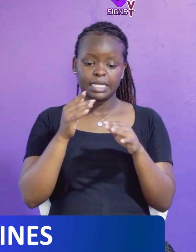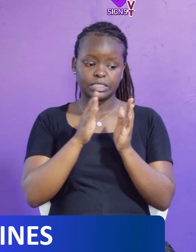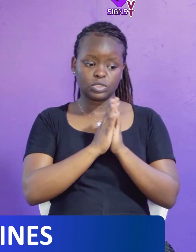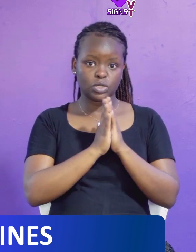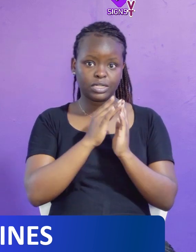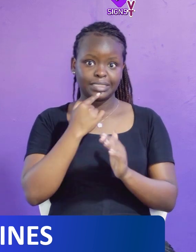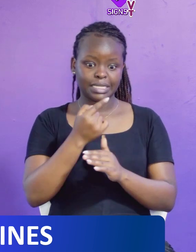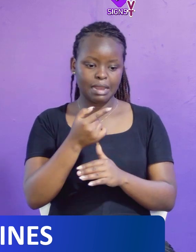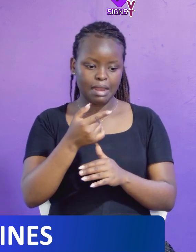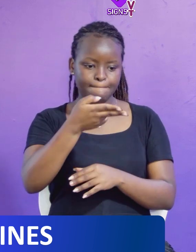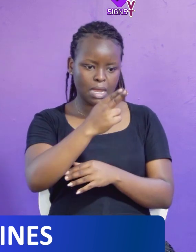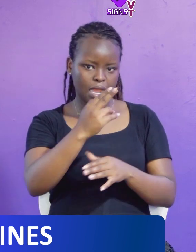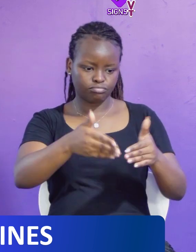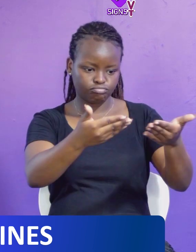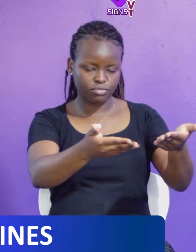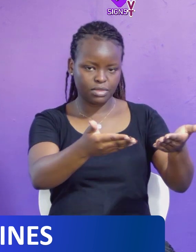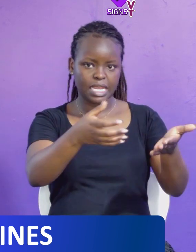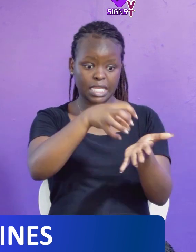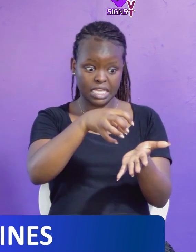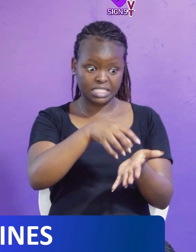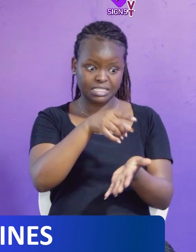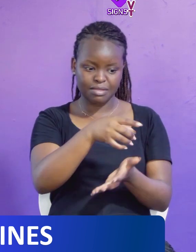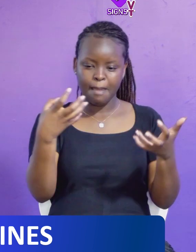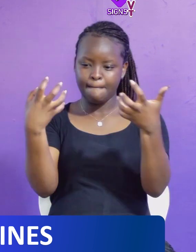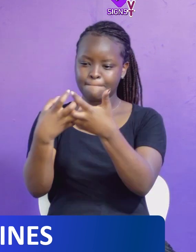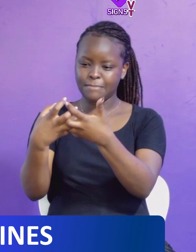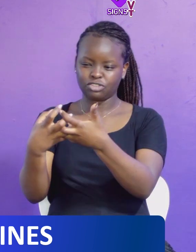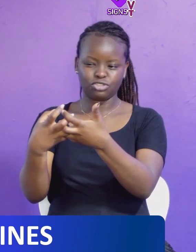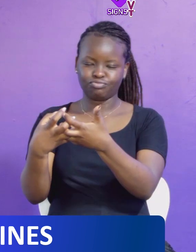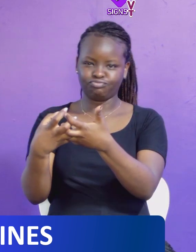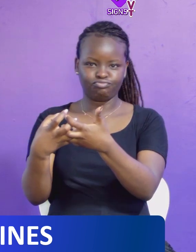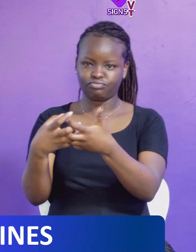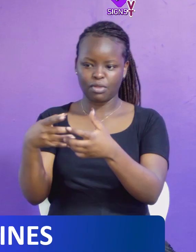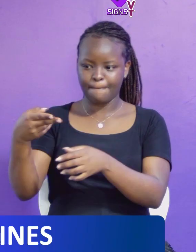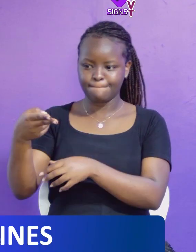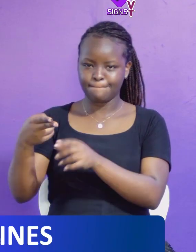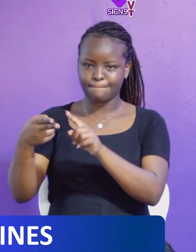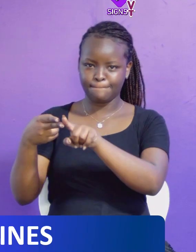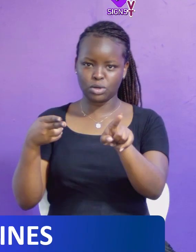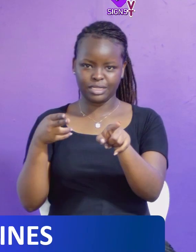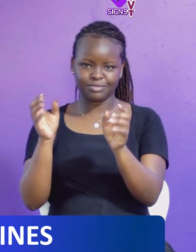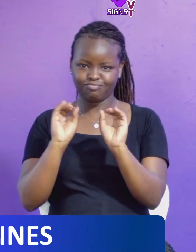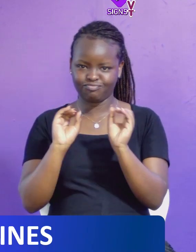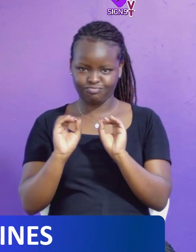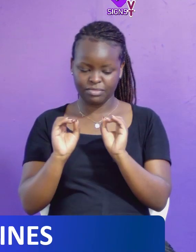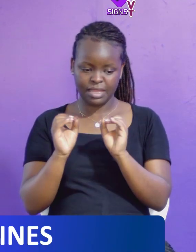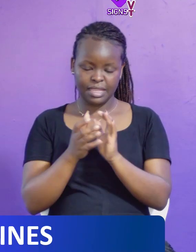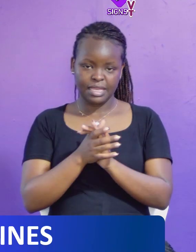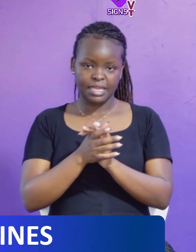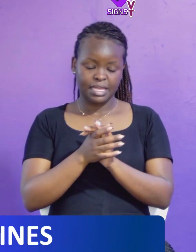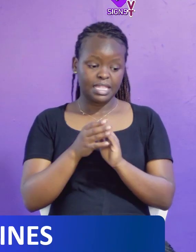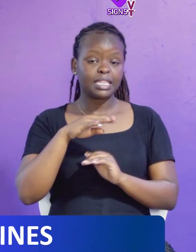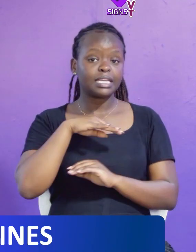Pistol submitted in Rex Masai case did not match a fatal bullet. Now, the inquest into the death